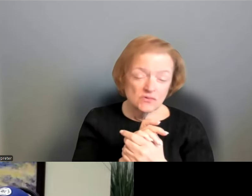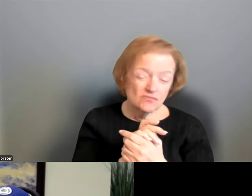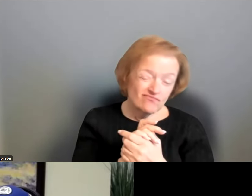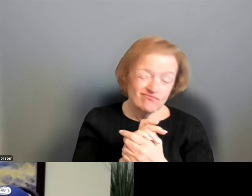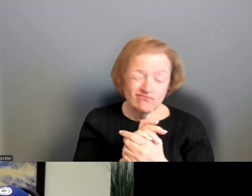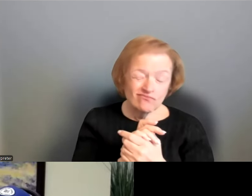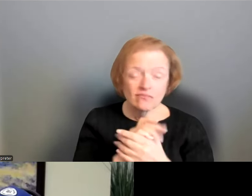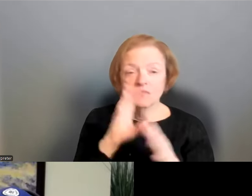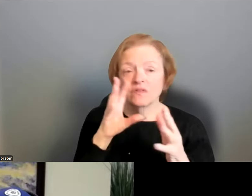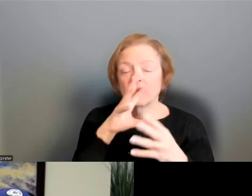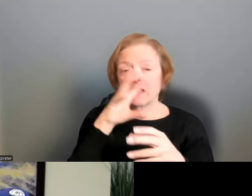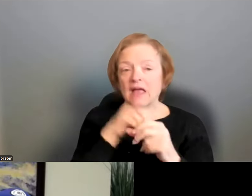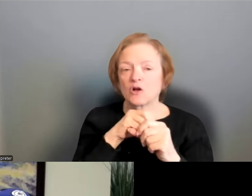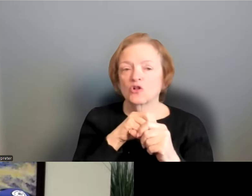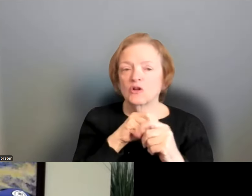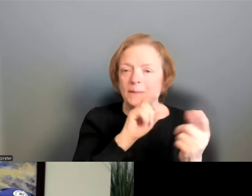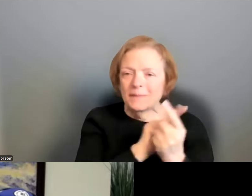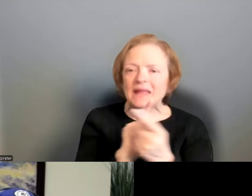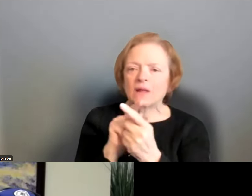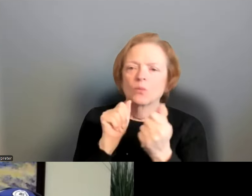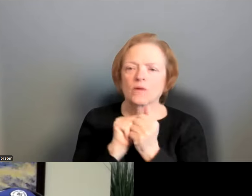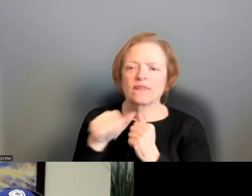that includes meeting with us. Yes.